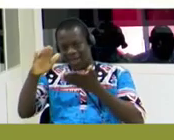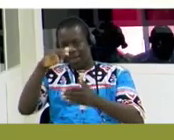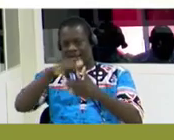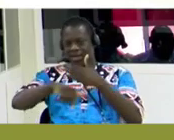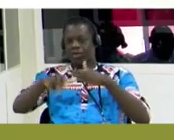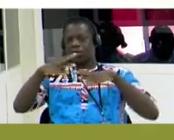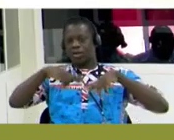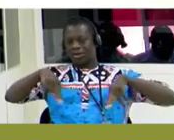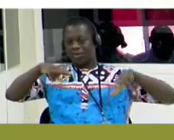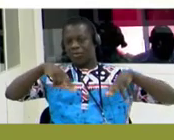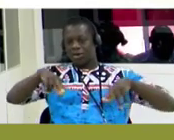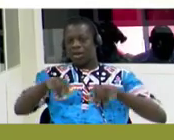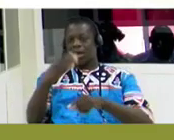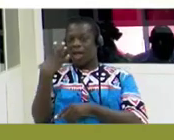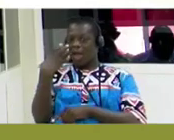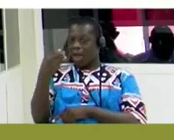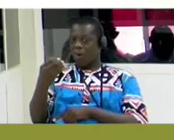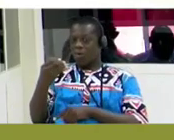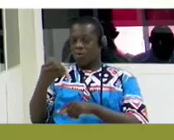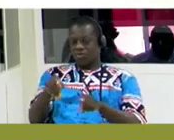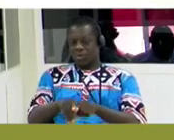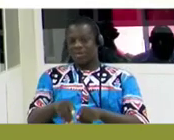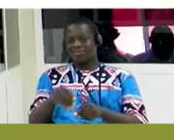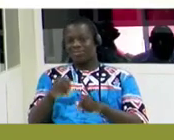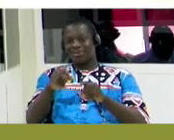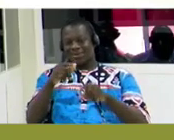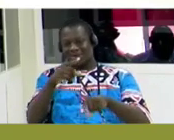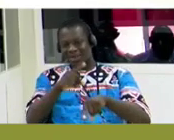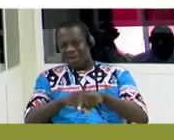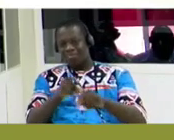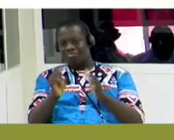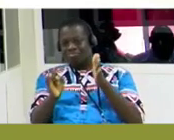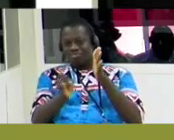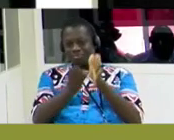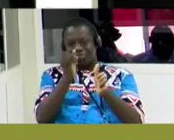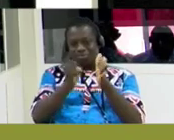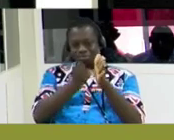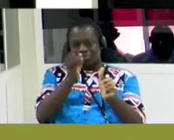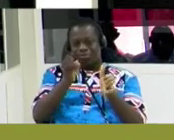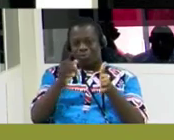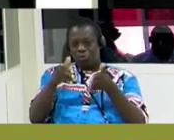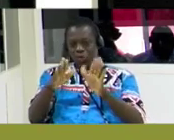you have been dealt with during the investigation process. Is that clear?